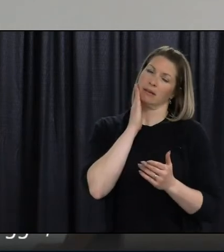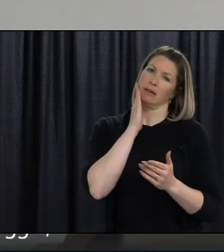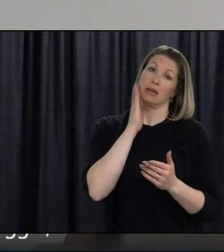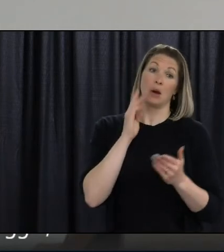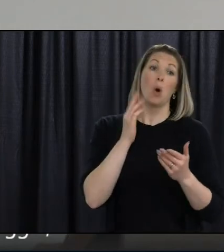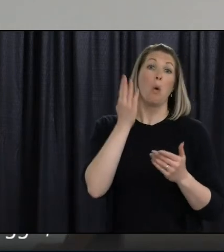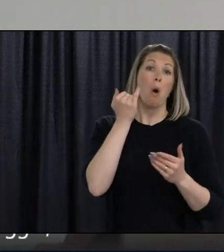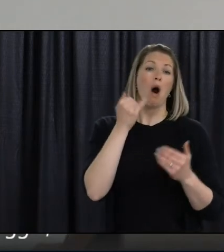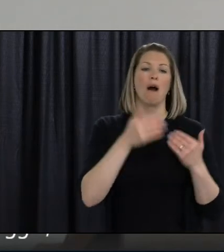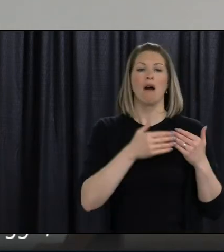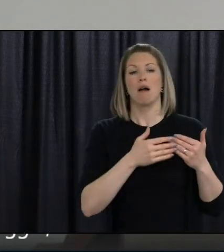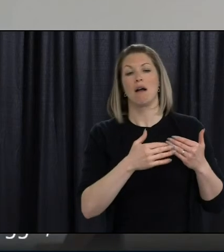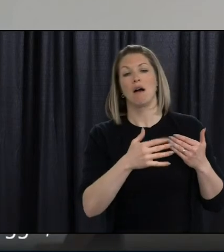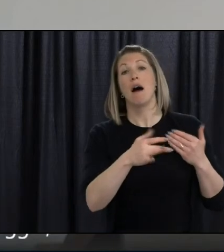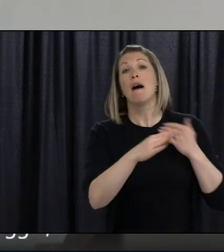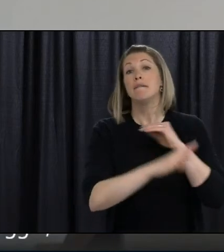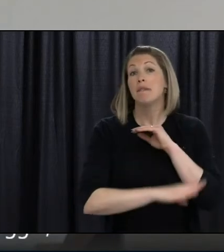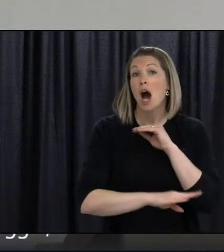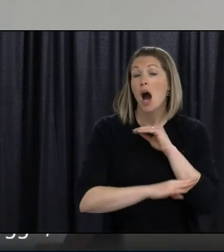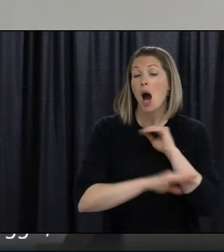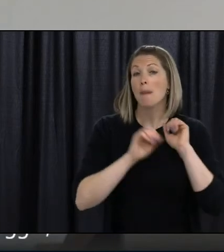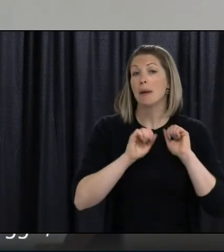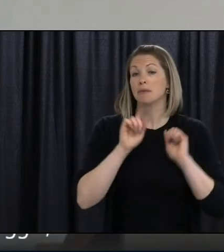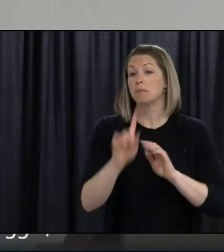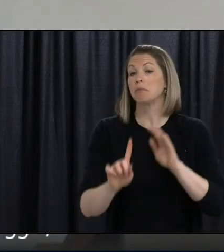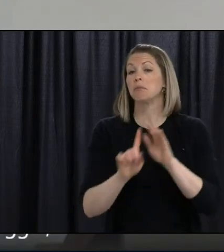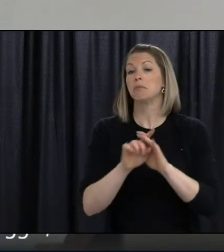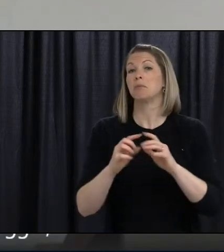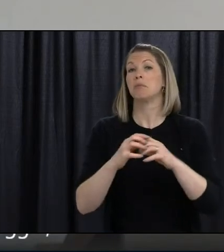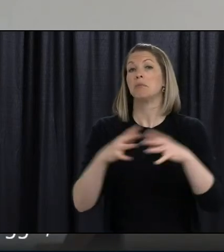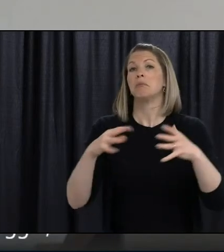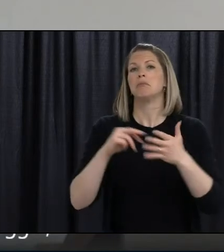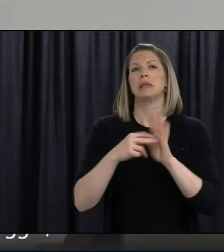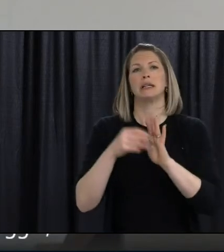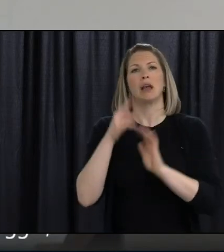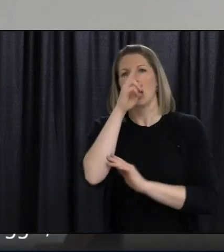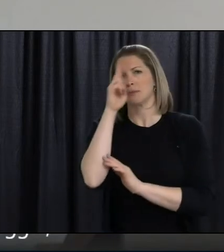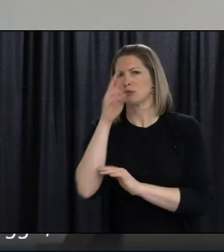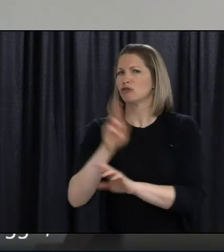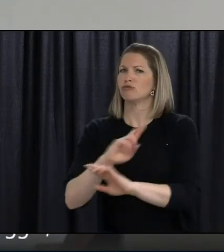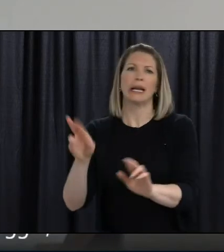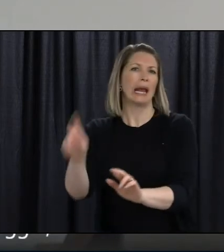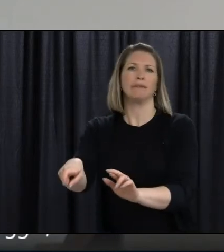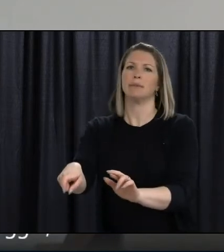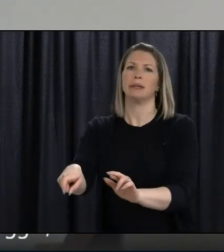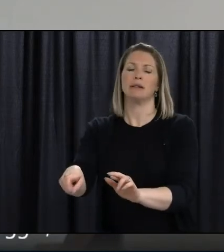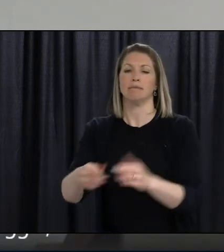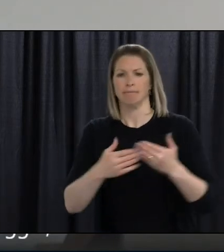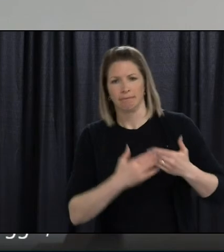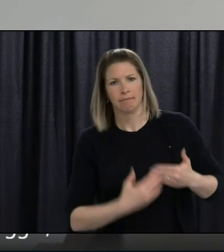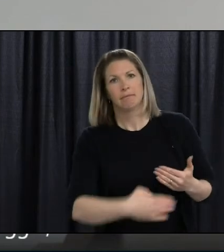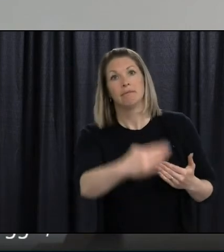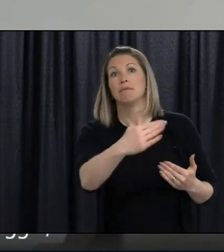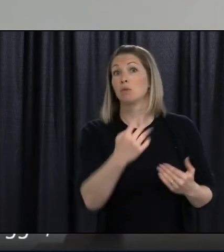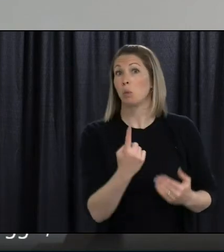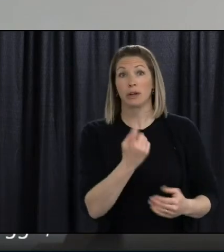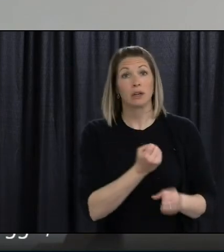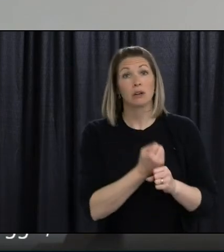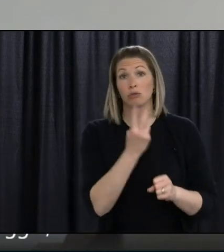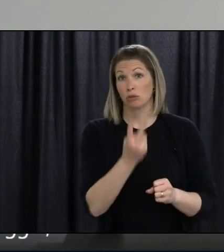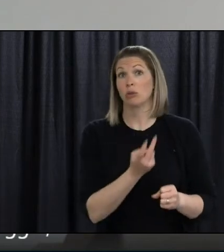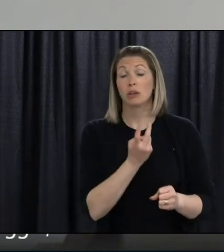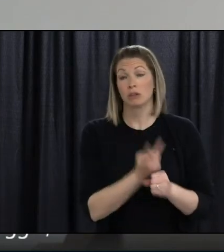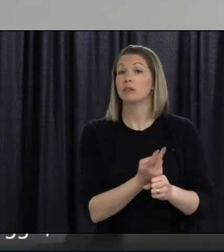occasions about the issue of a second wave or subsequent waves. It's coming, and we need to have